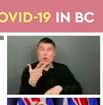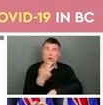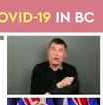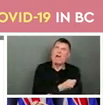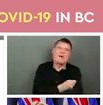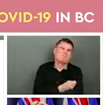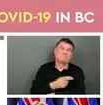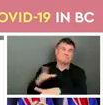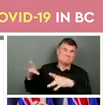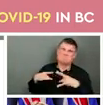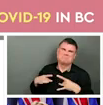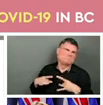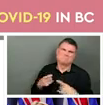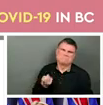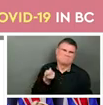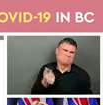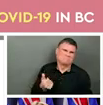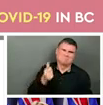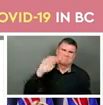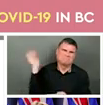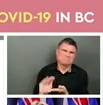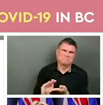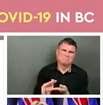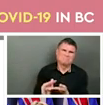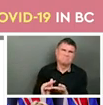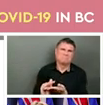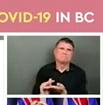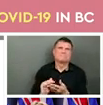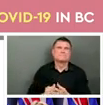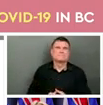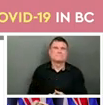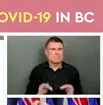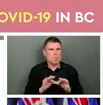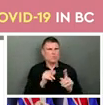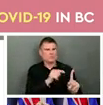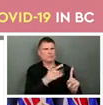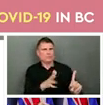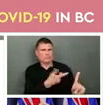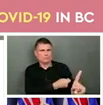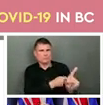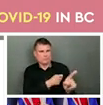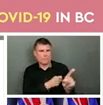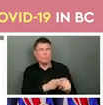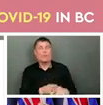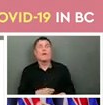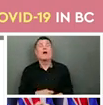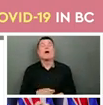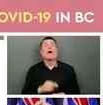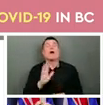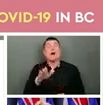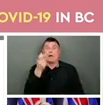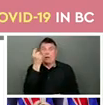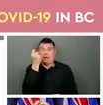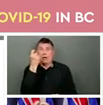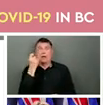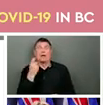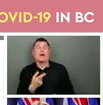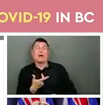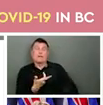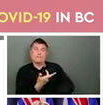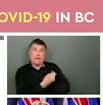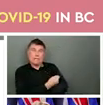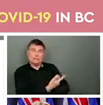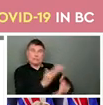is a better way of understanding the protective effect of immunization in the population. And we presented, prior to moving to